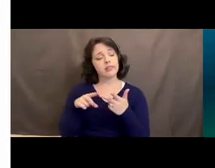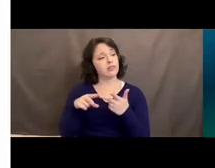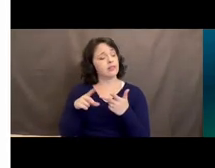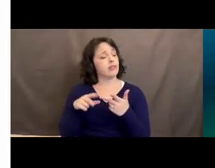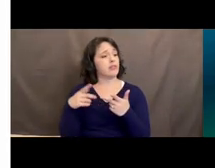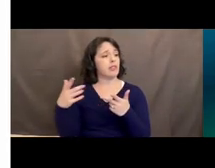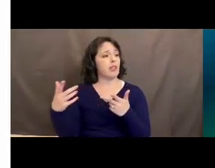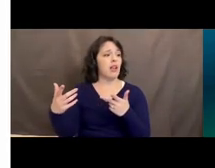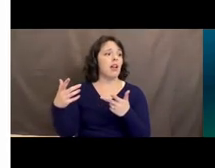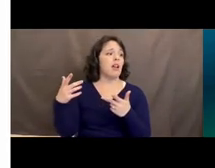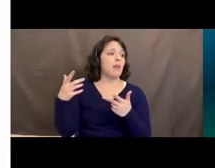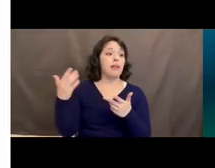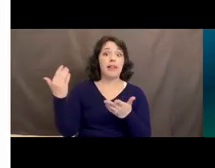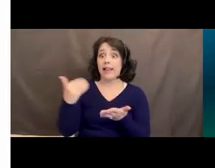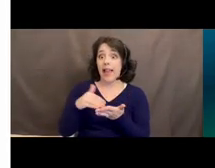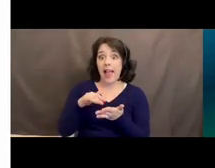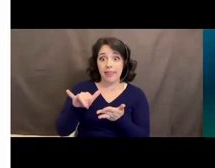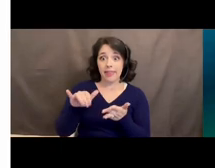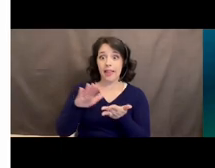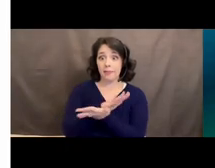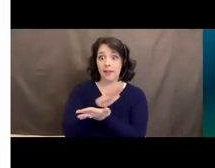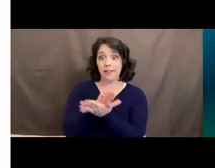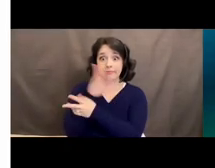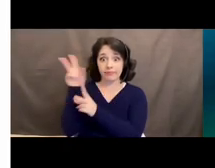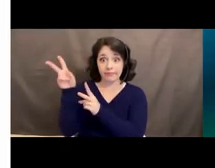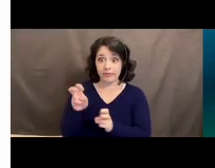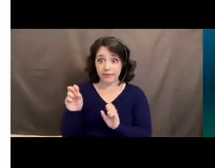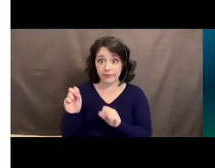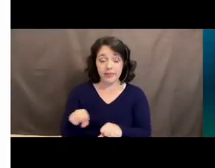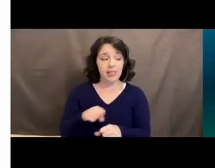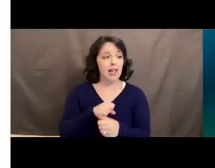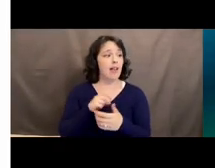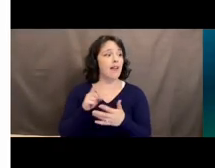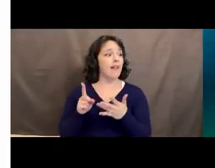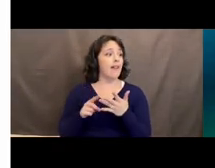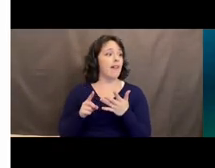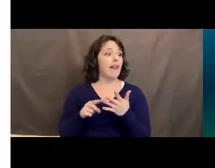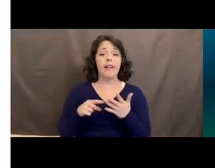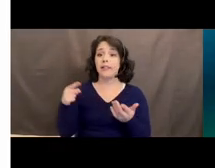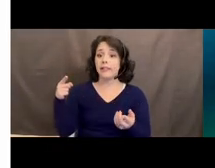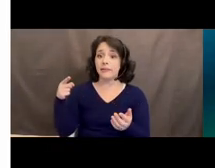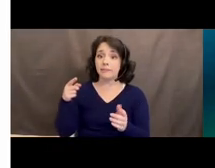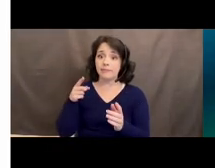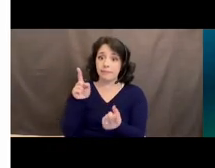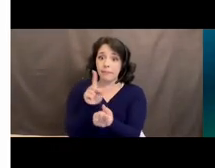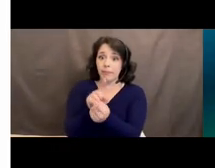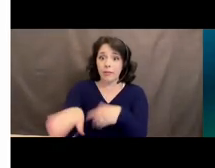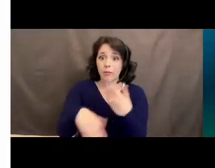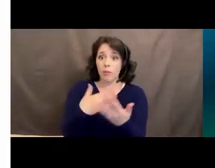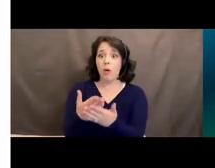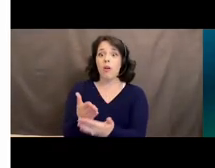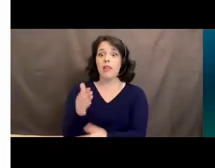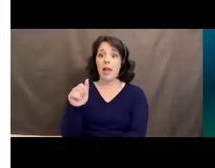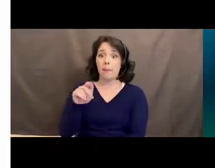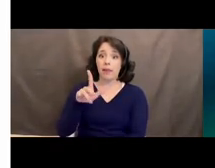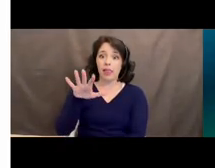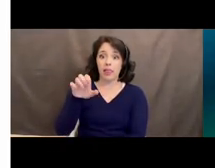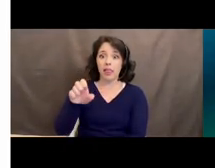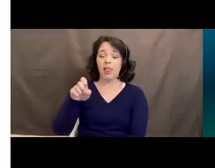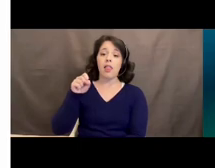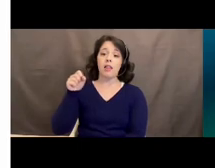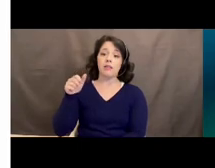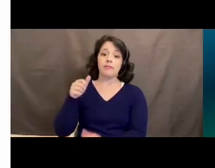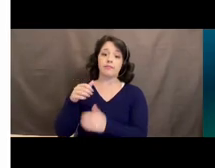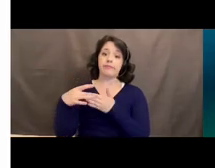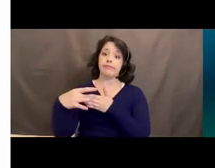the informational flyer. You can meet our ABLE ambassadors. We have a cadre of ABLE account owners and their family